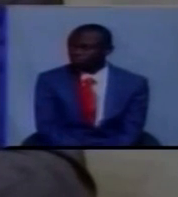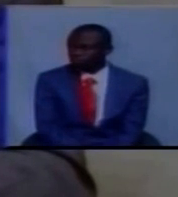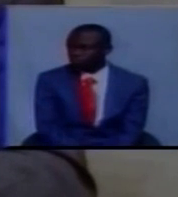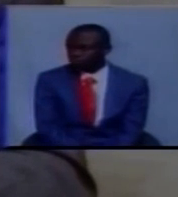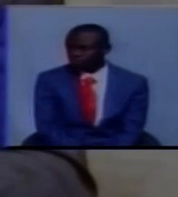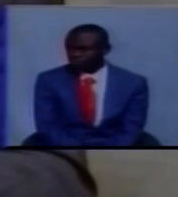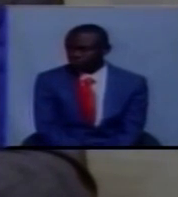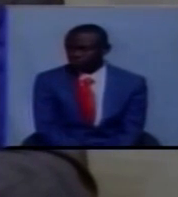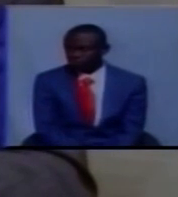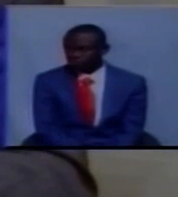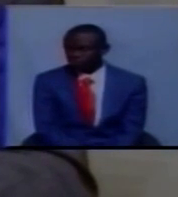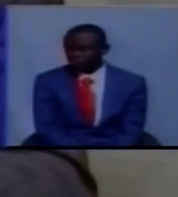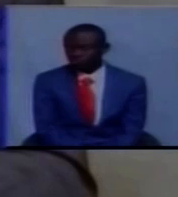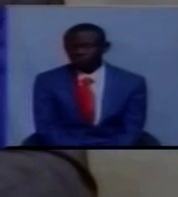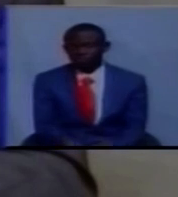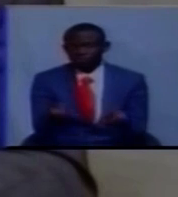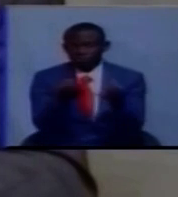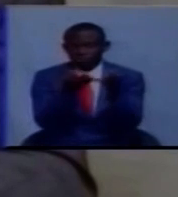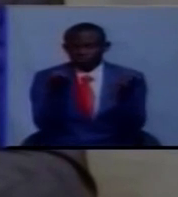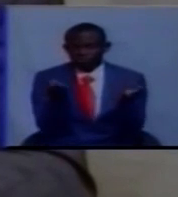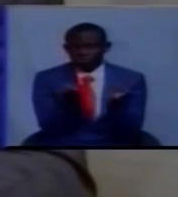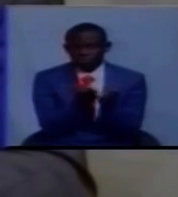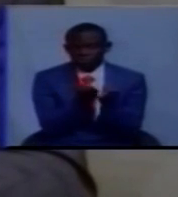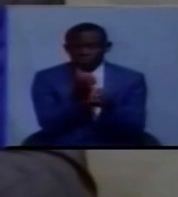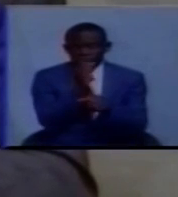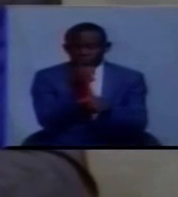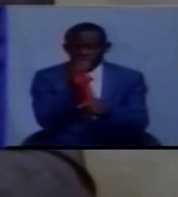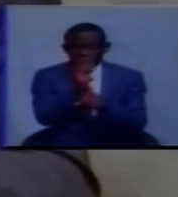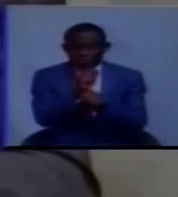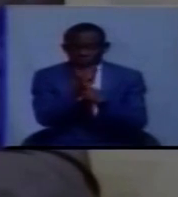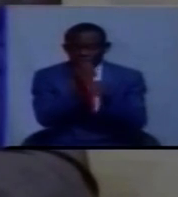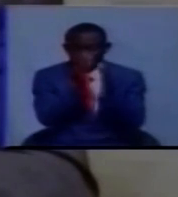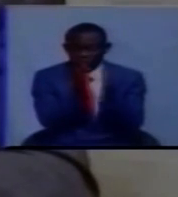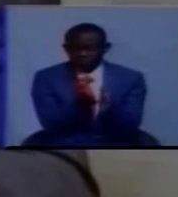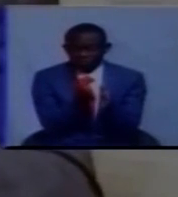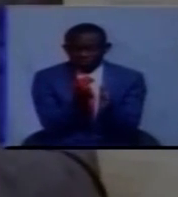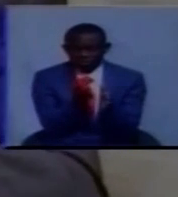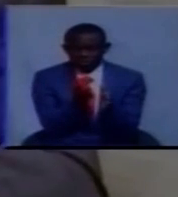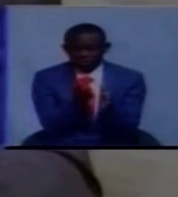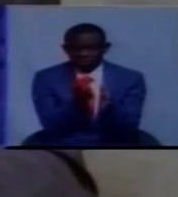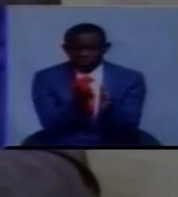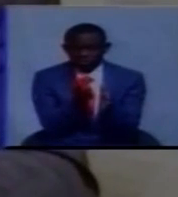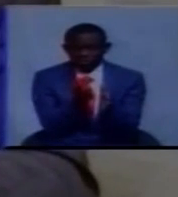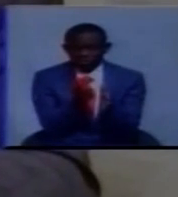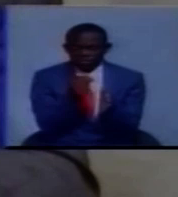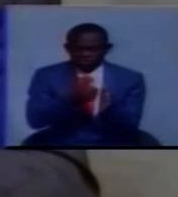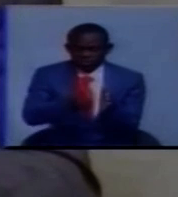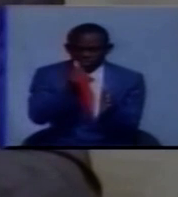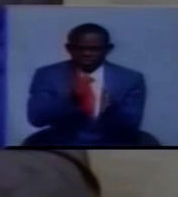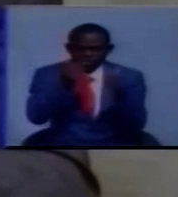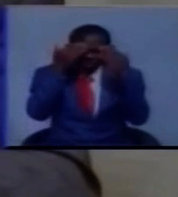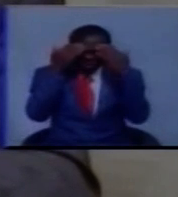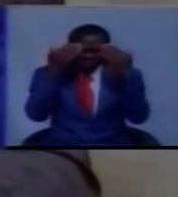executive director for the Federation of Employers who has been associated with the ILO for a long time, and who is aware that there is this convention on